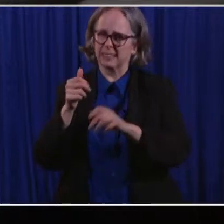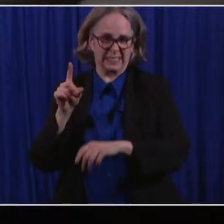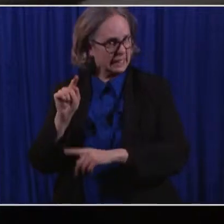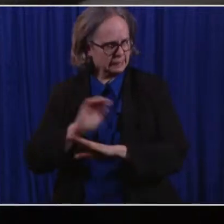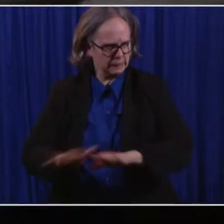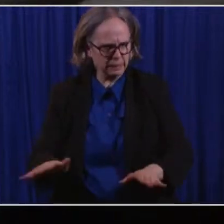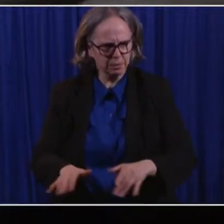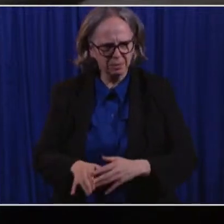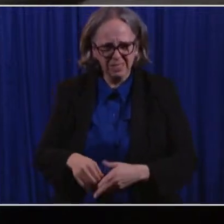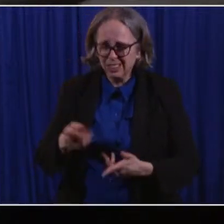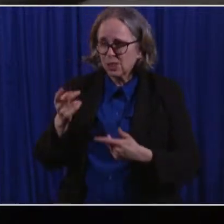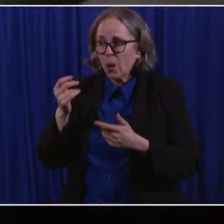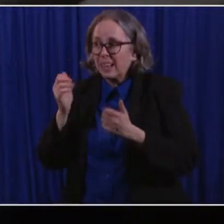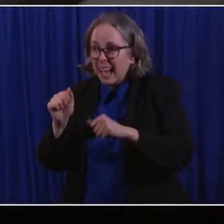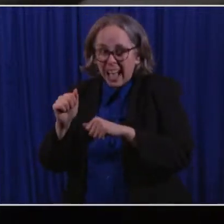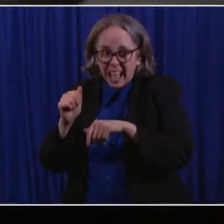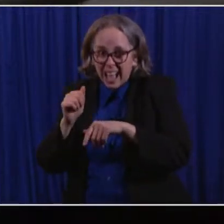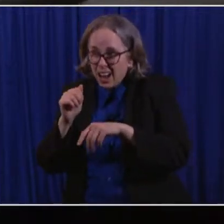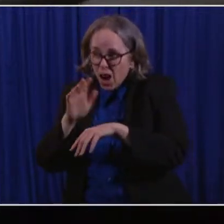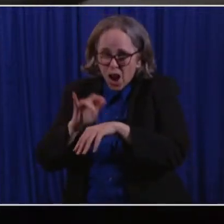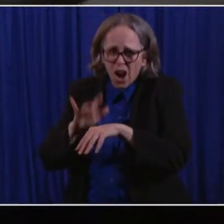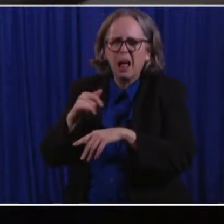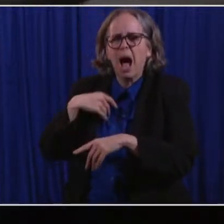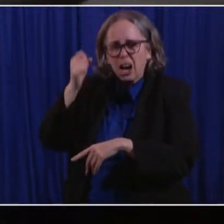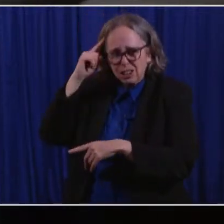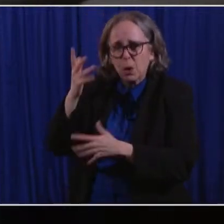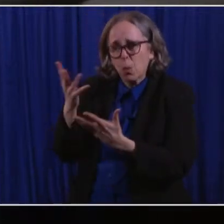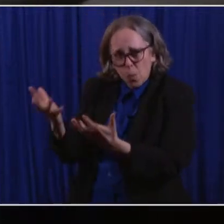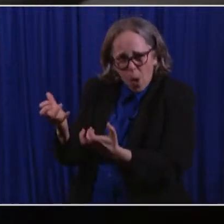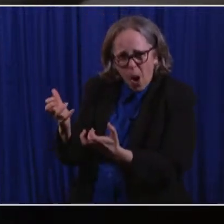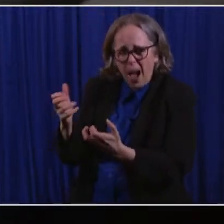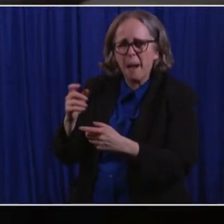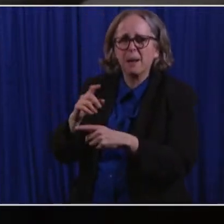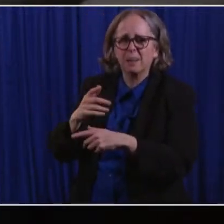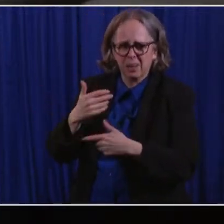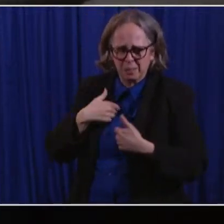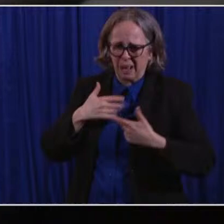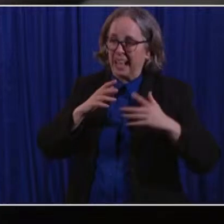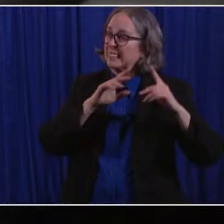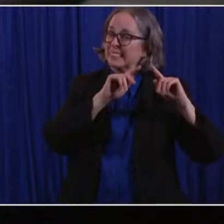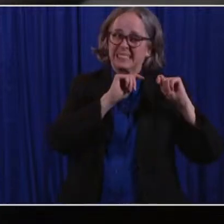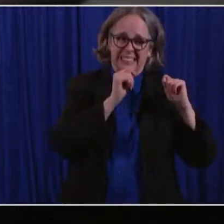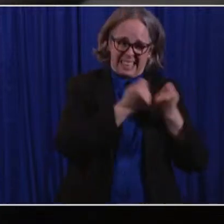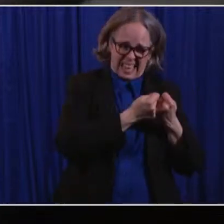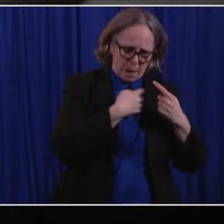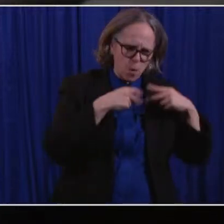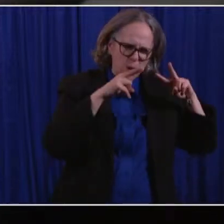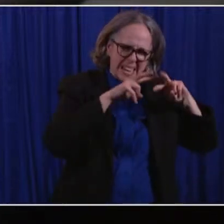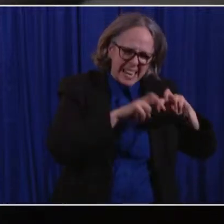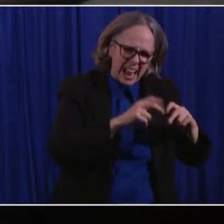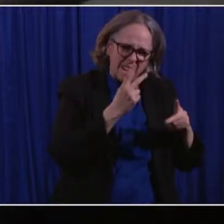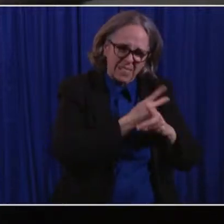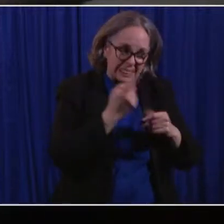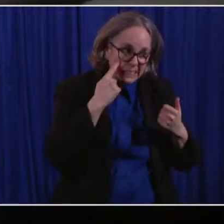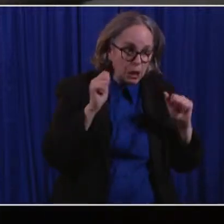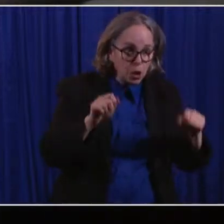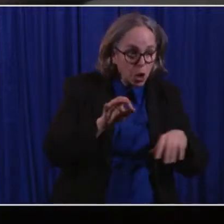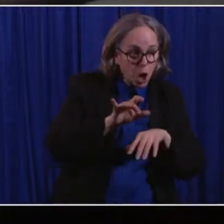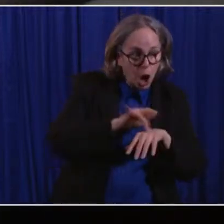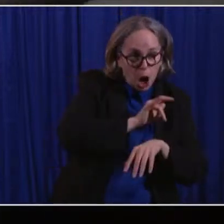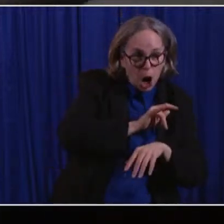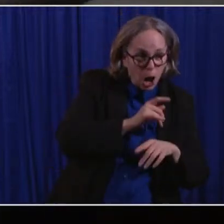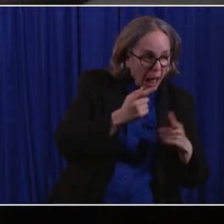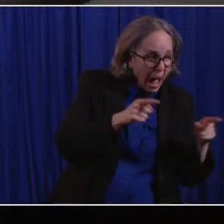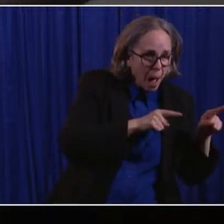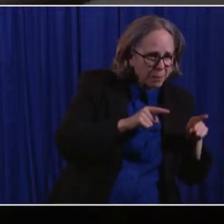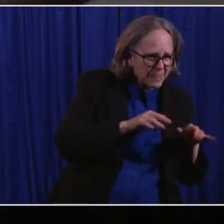perfectly reasonable thing to look at. So our team went and looked at other options. There were if we were to sort of